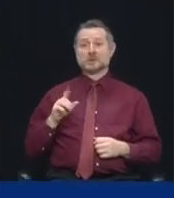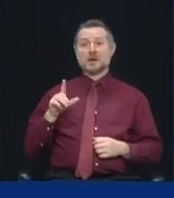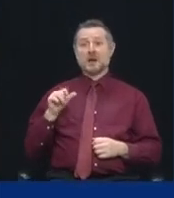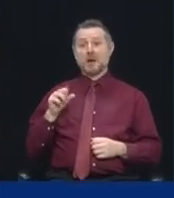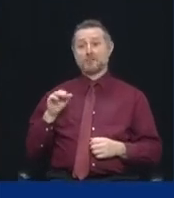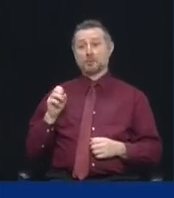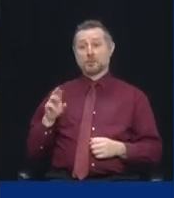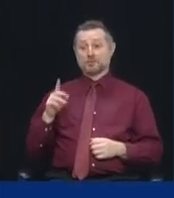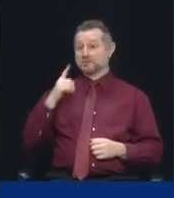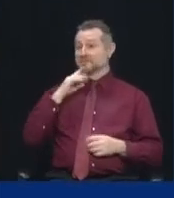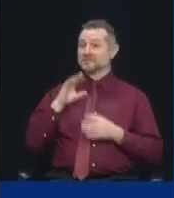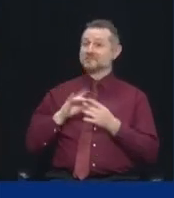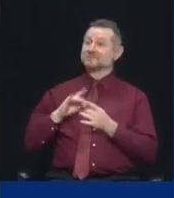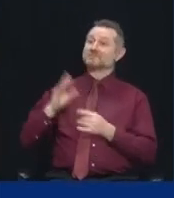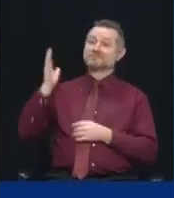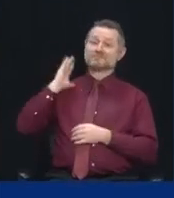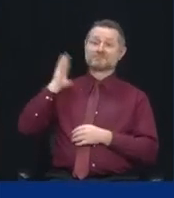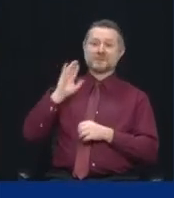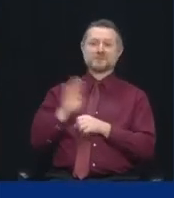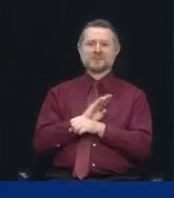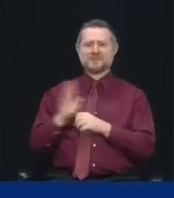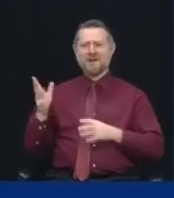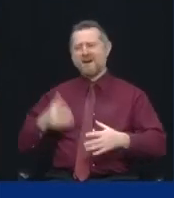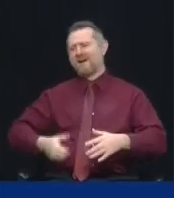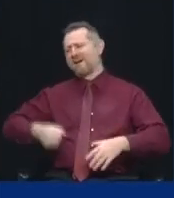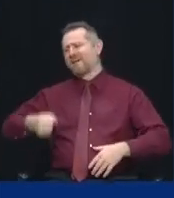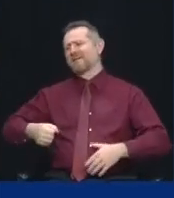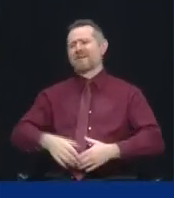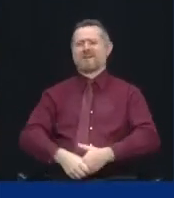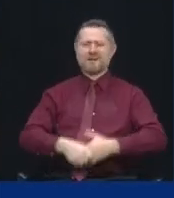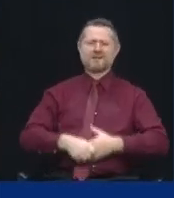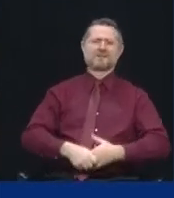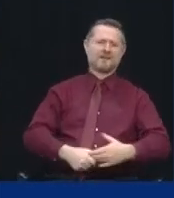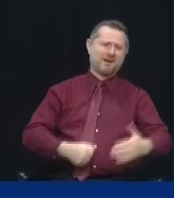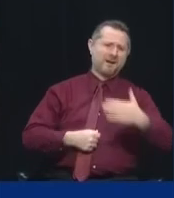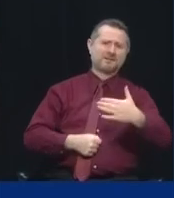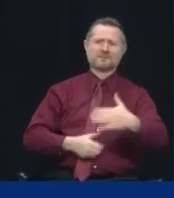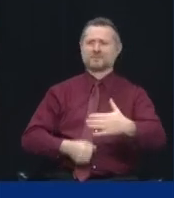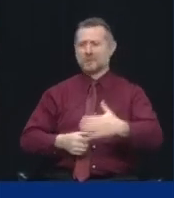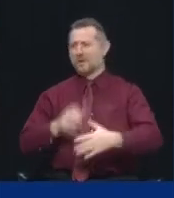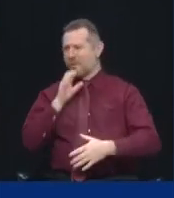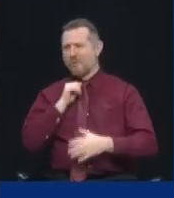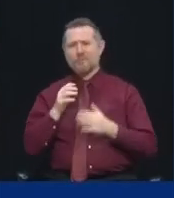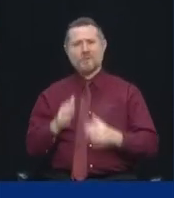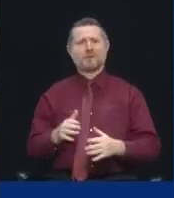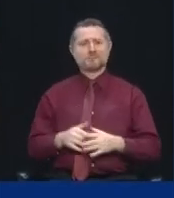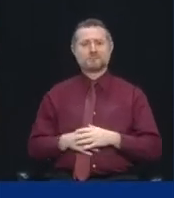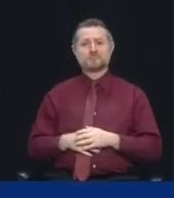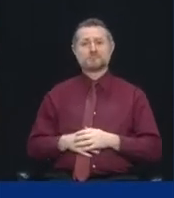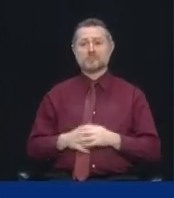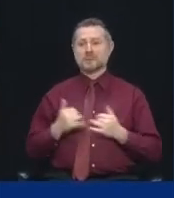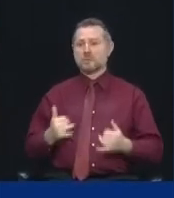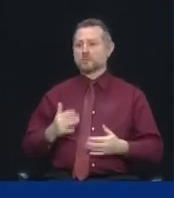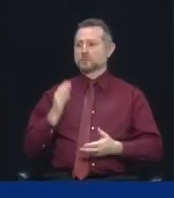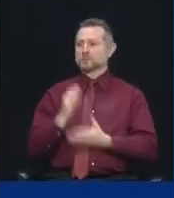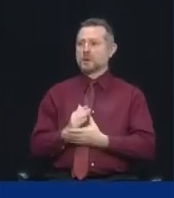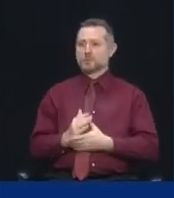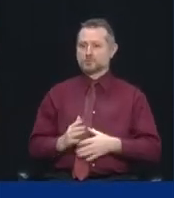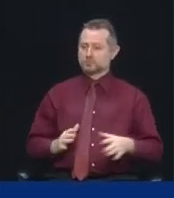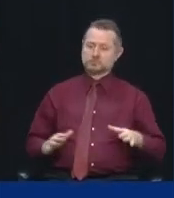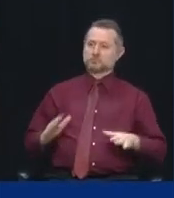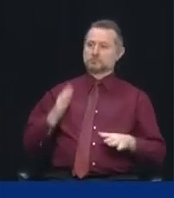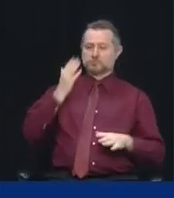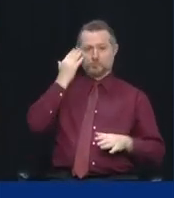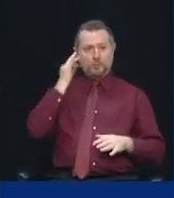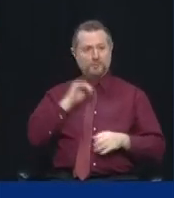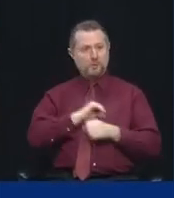used to handshake and put a pat on the back. None of that happens during COVID.